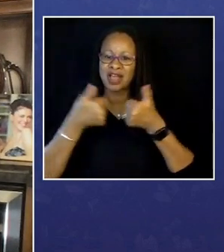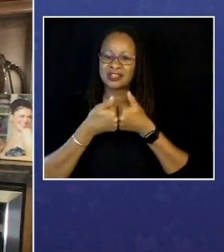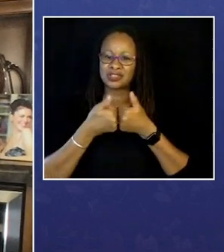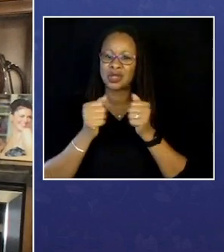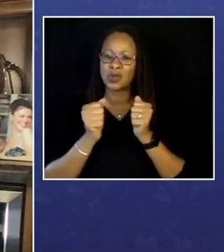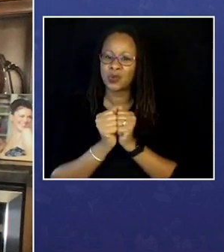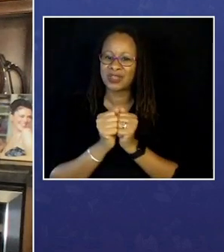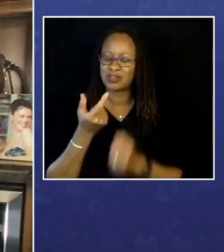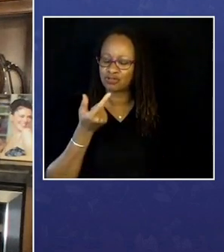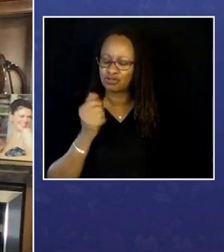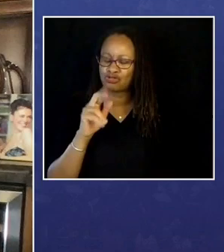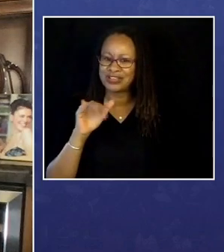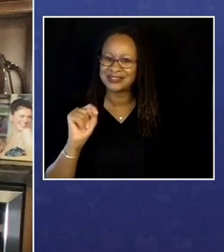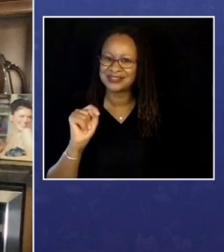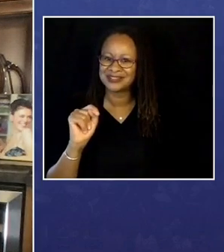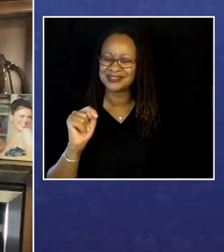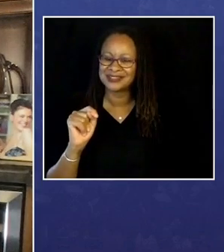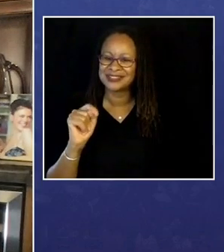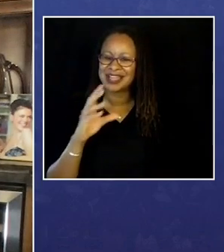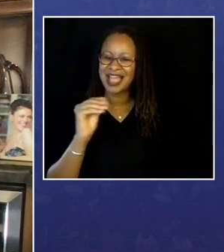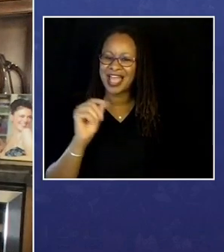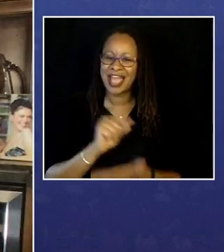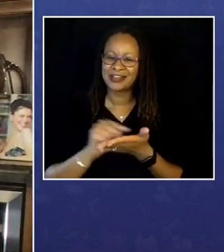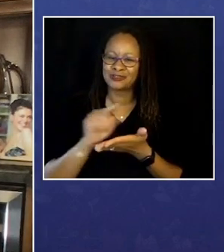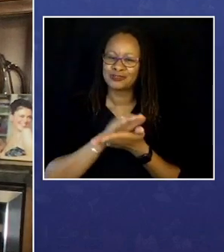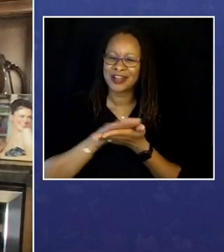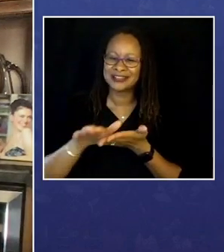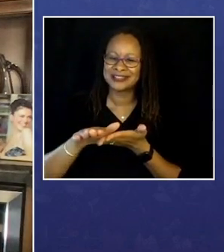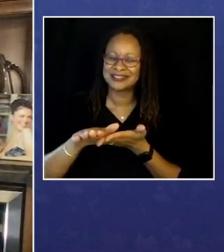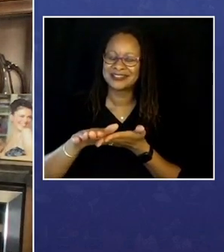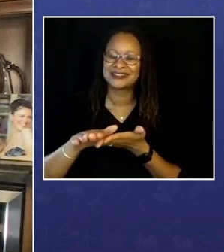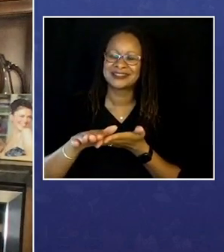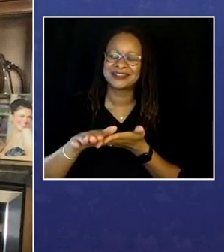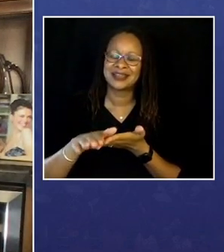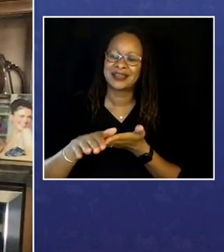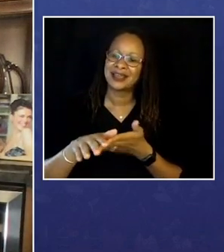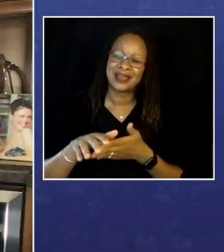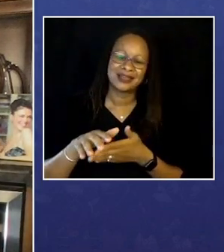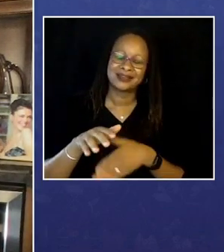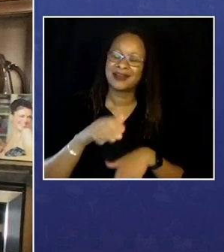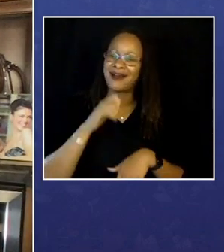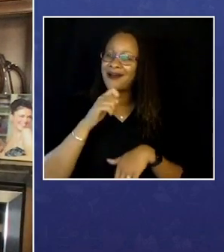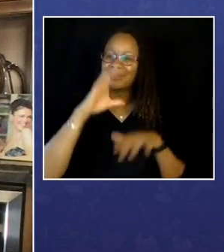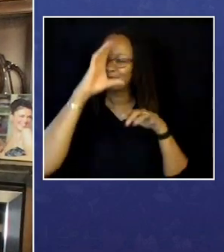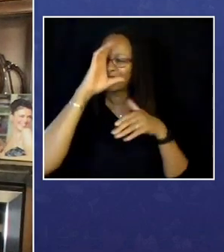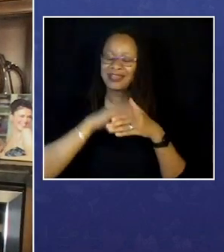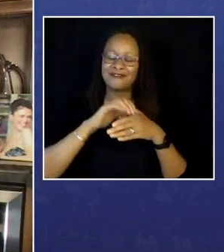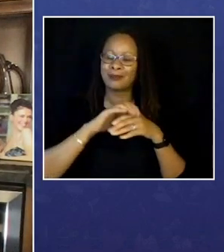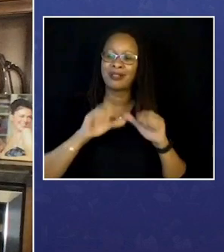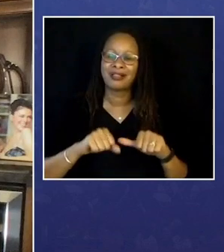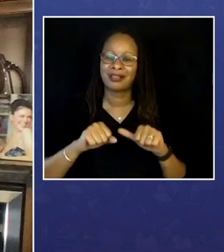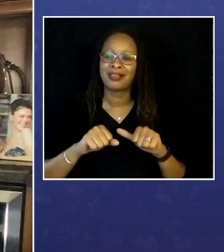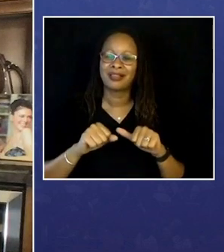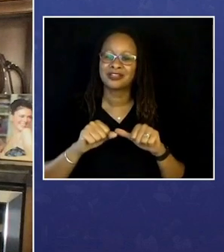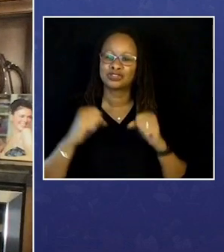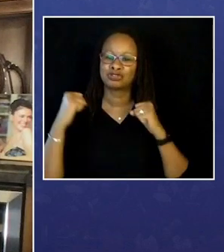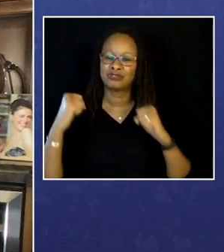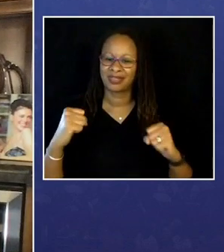with grit and grace and unbelievable strength.